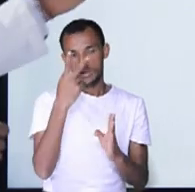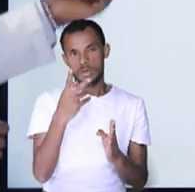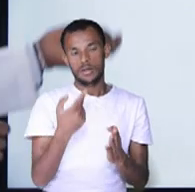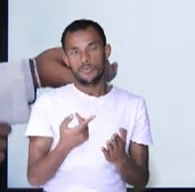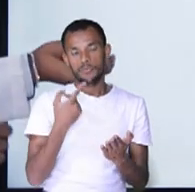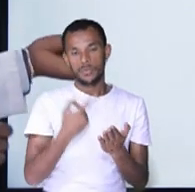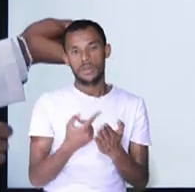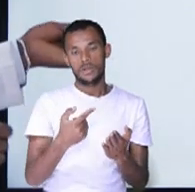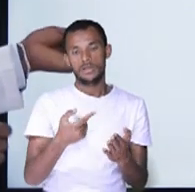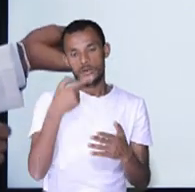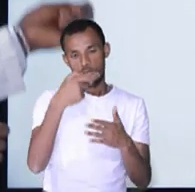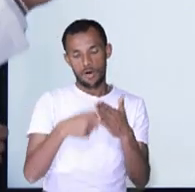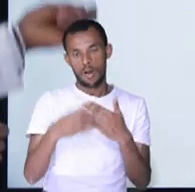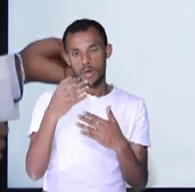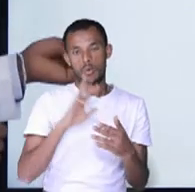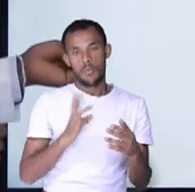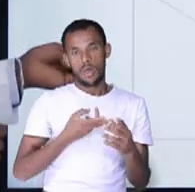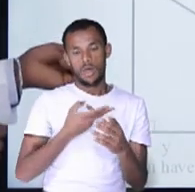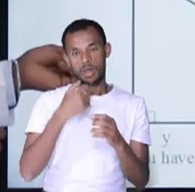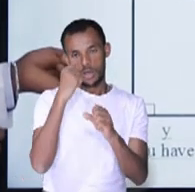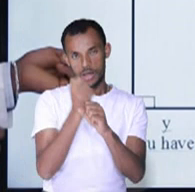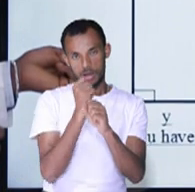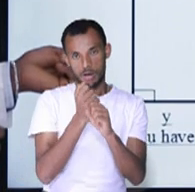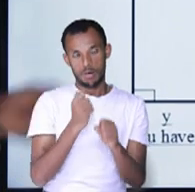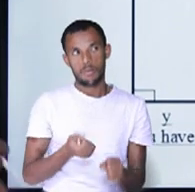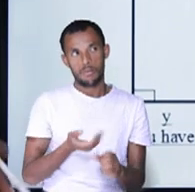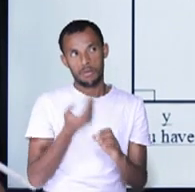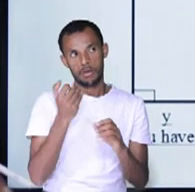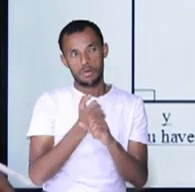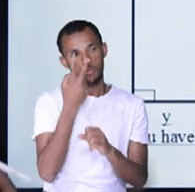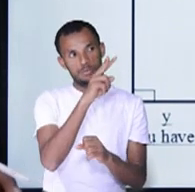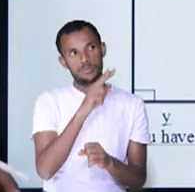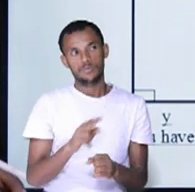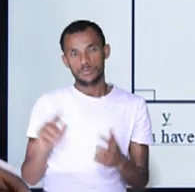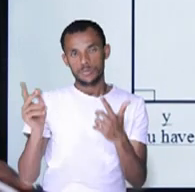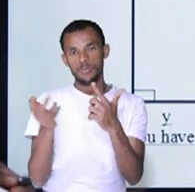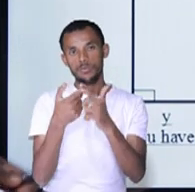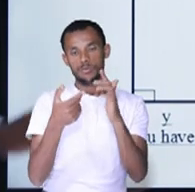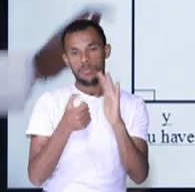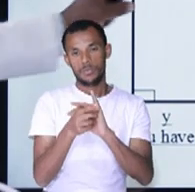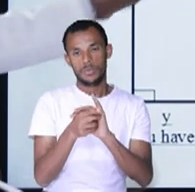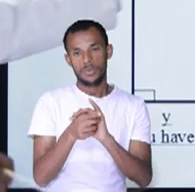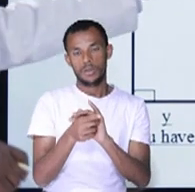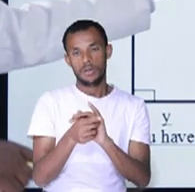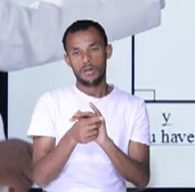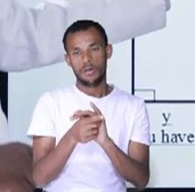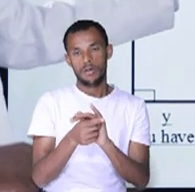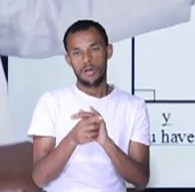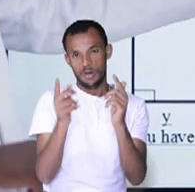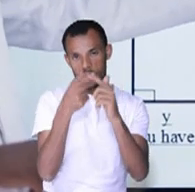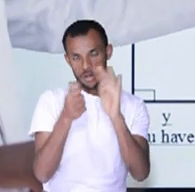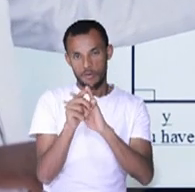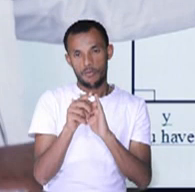these are already the values that we have computed above. And the second example, find